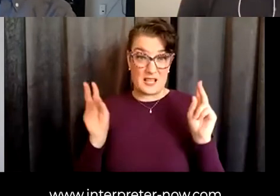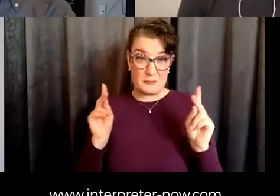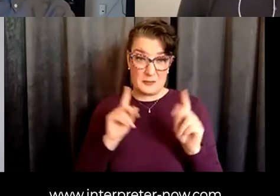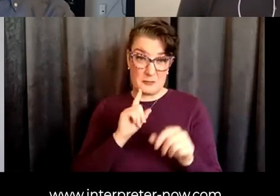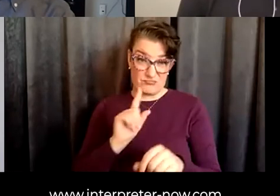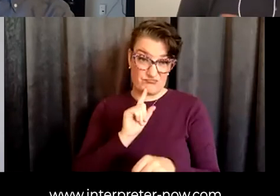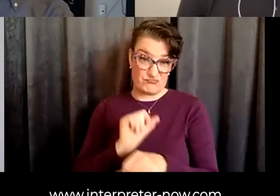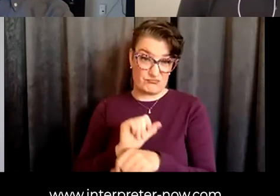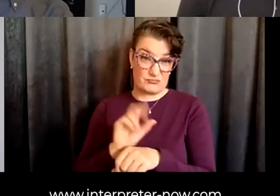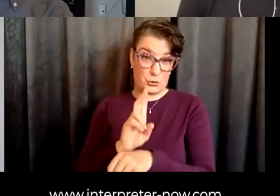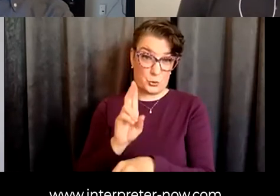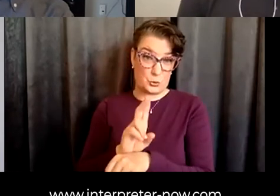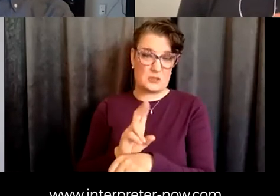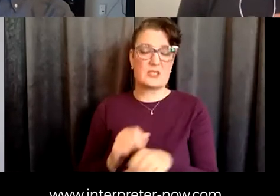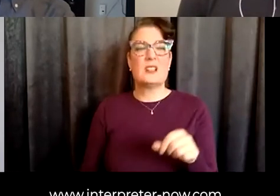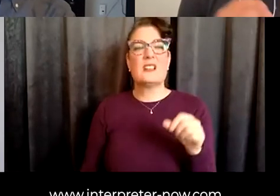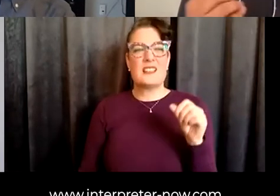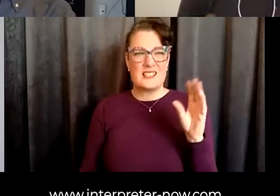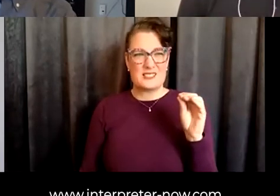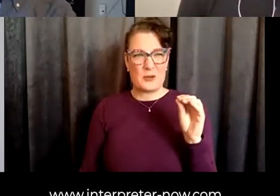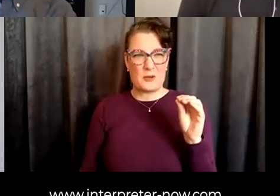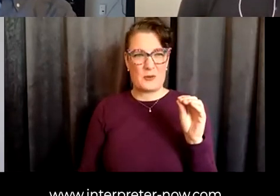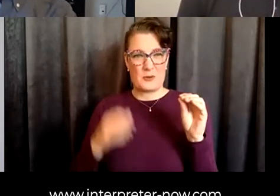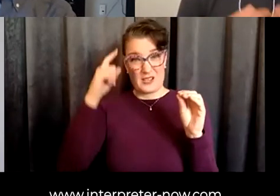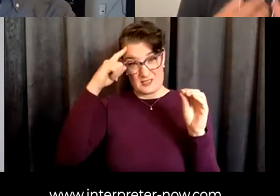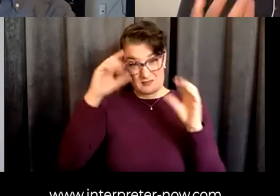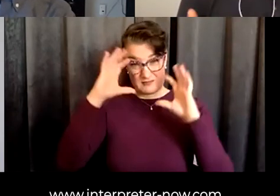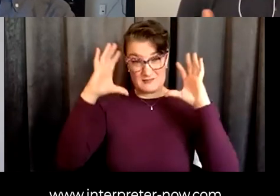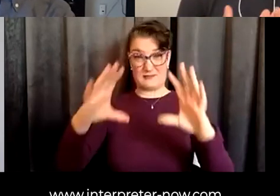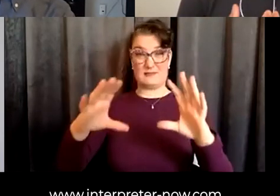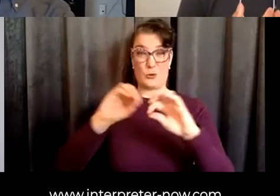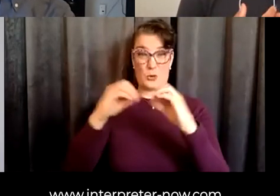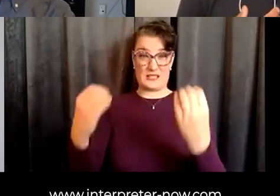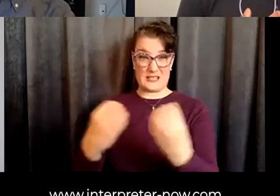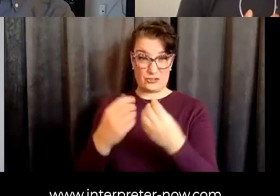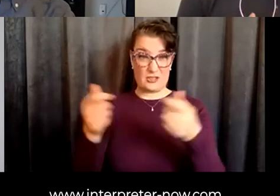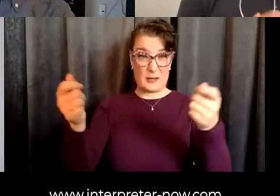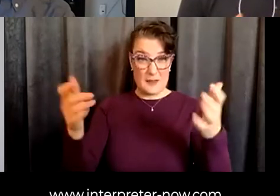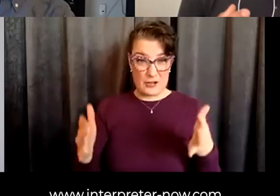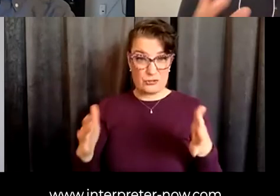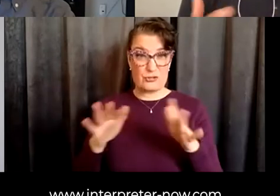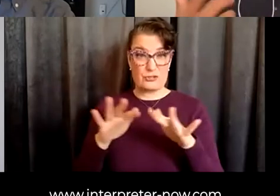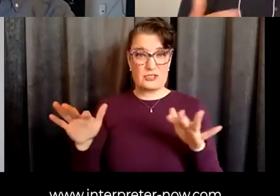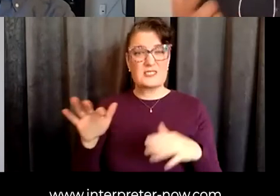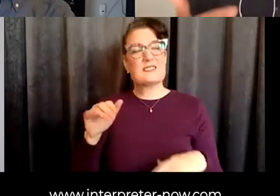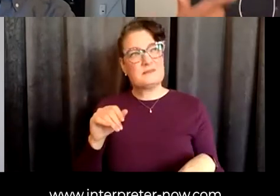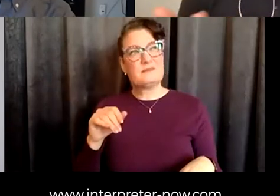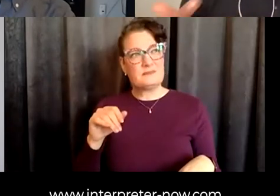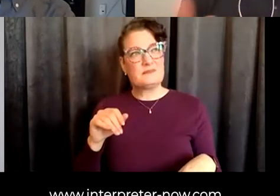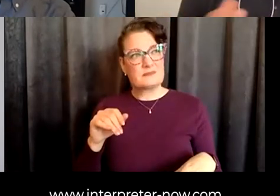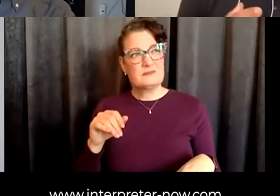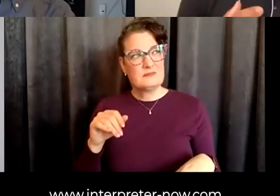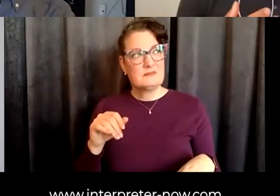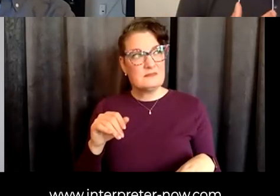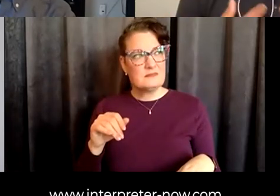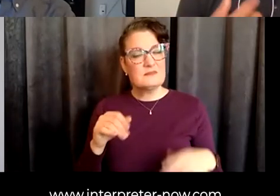it. And so when you think on an organizational level and for managers, yes, you try to think of things to